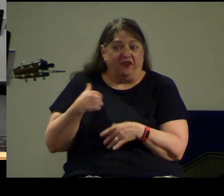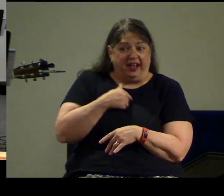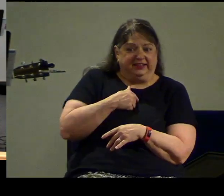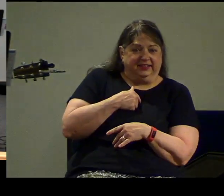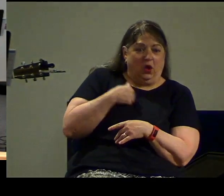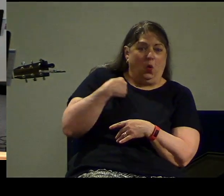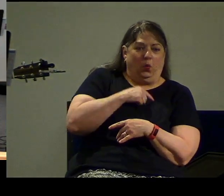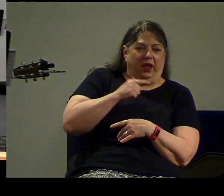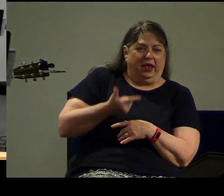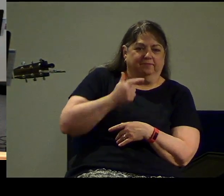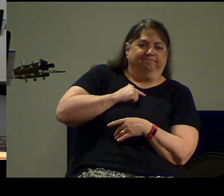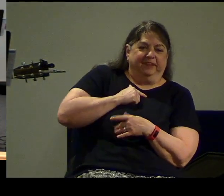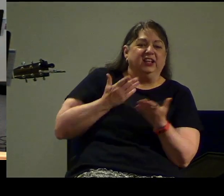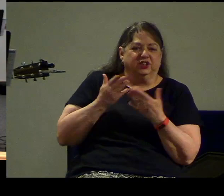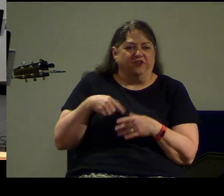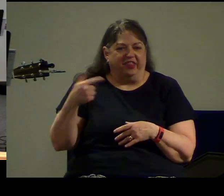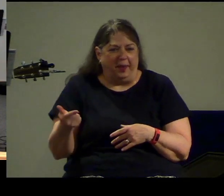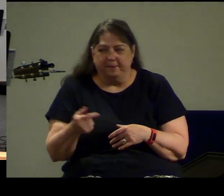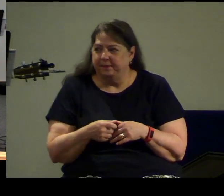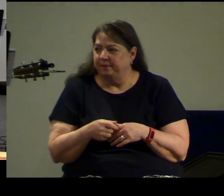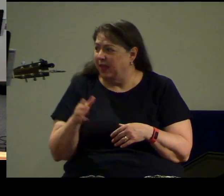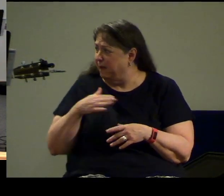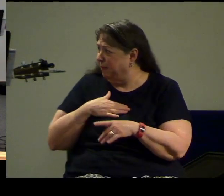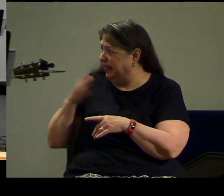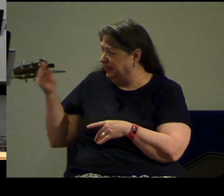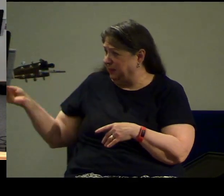you would, can you pass that? Thank you.